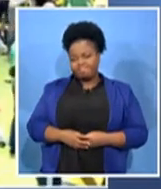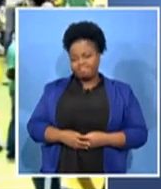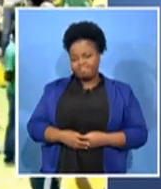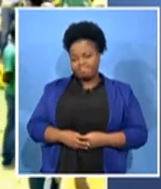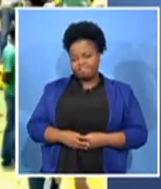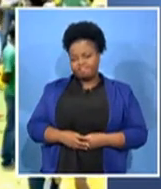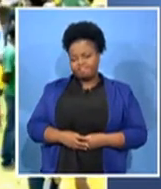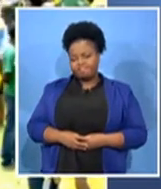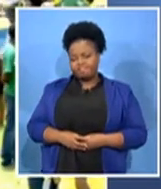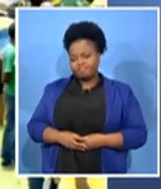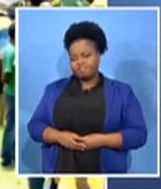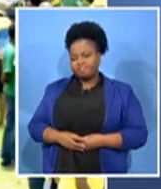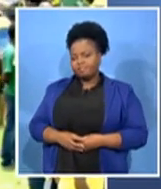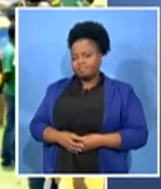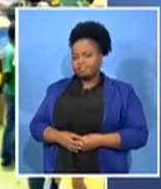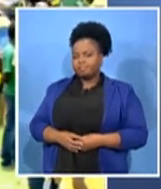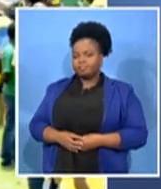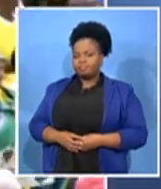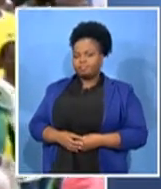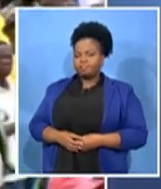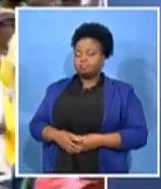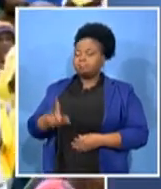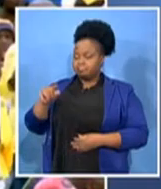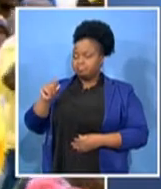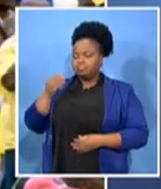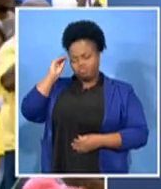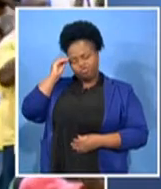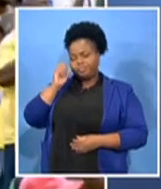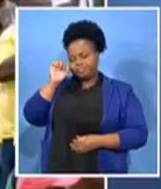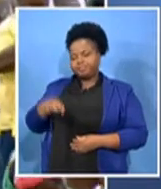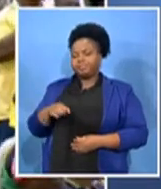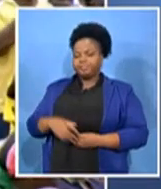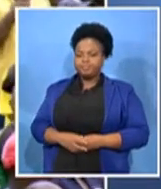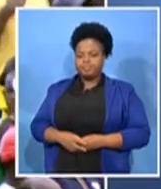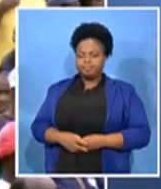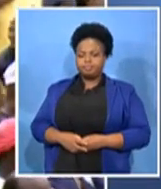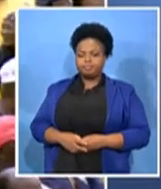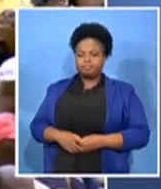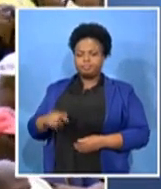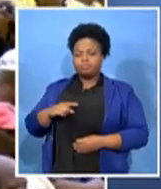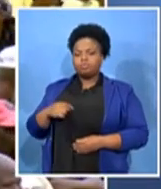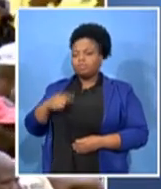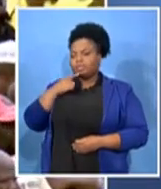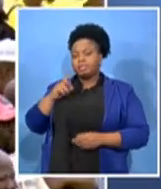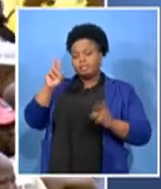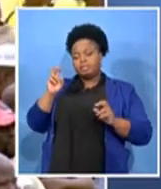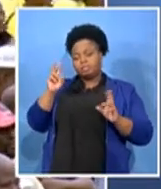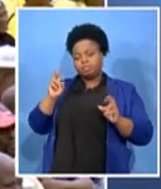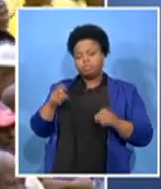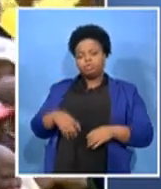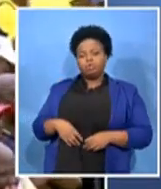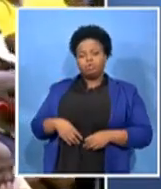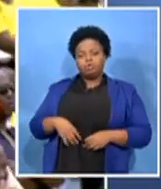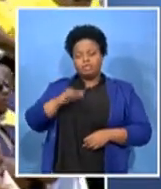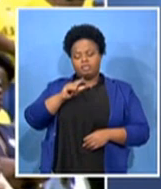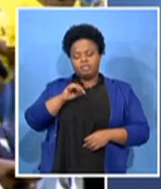Yes, it will be very, very interesting. I mean, you've mentioned the issue of the Integrity Commission. You've